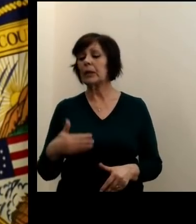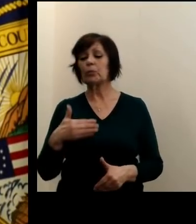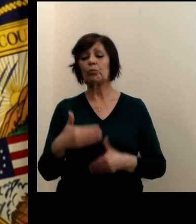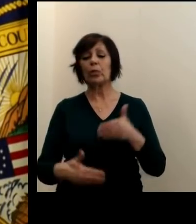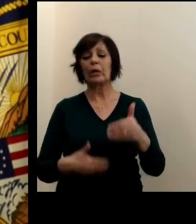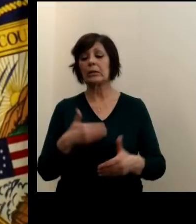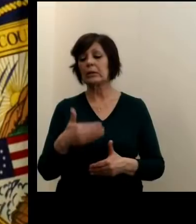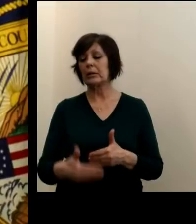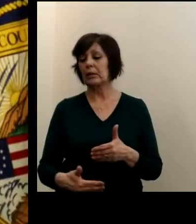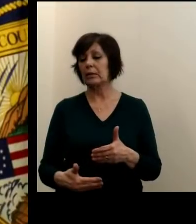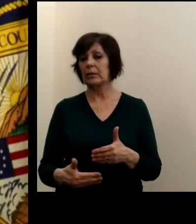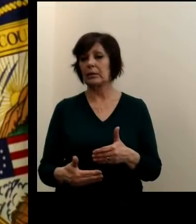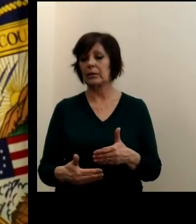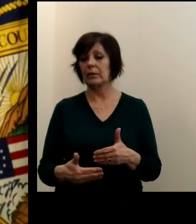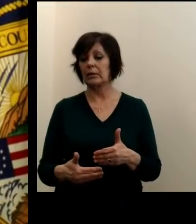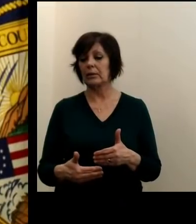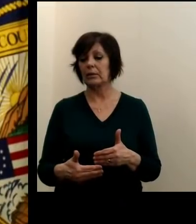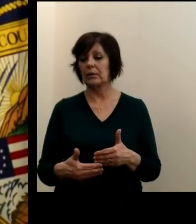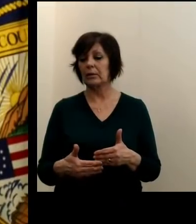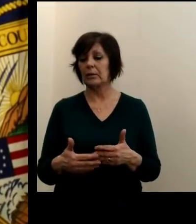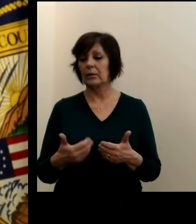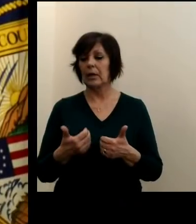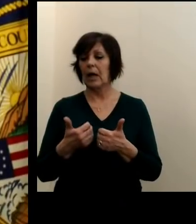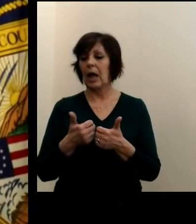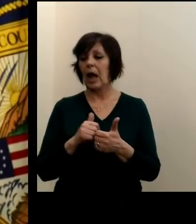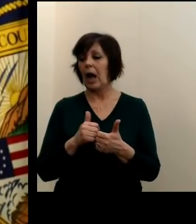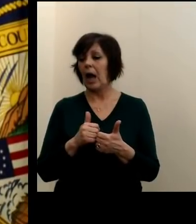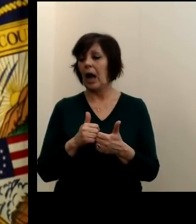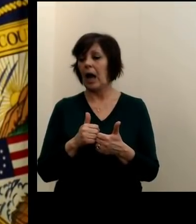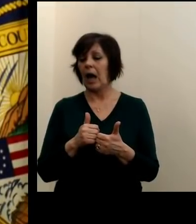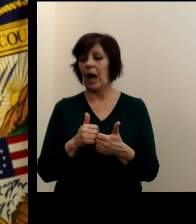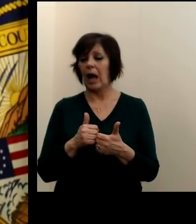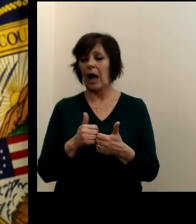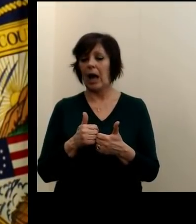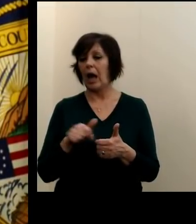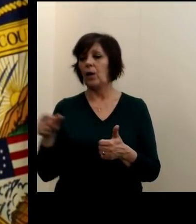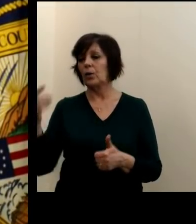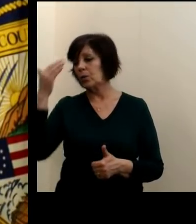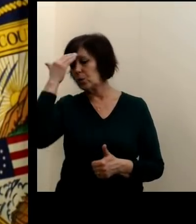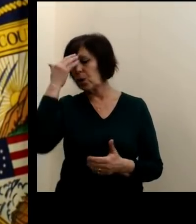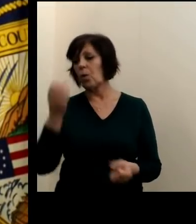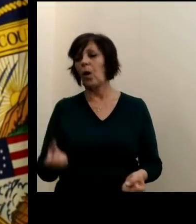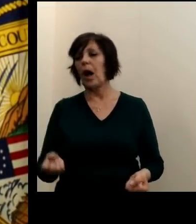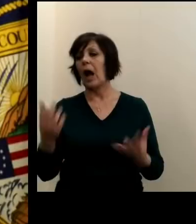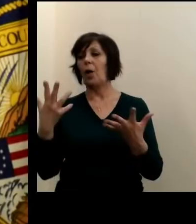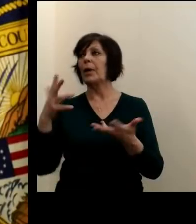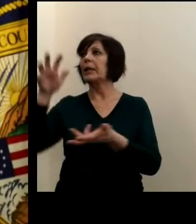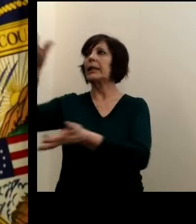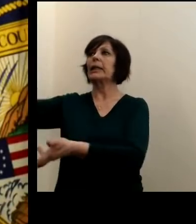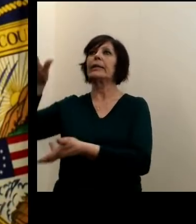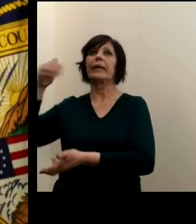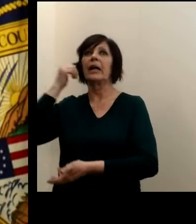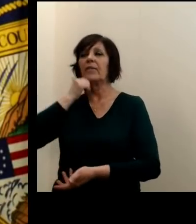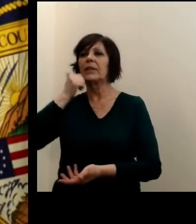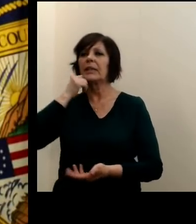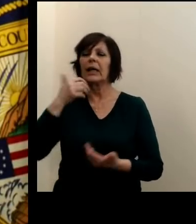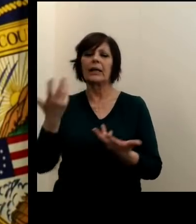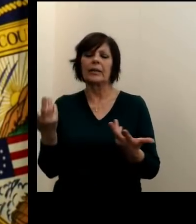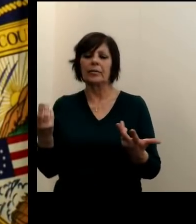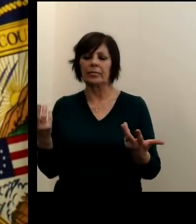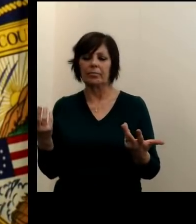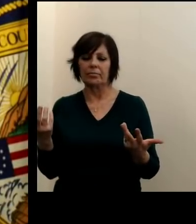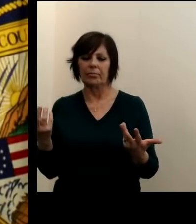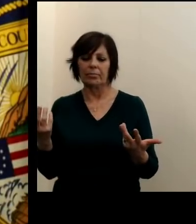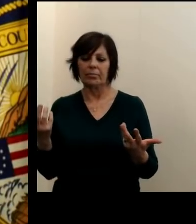of, how you find out how many doses of the vaccine the state is sending to you each day? What's